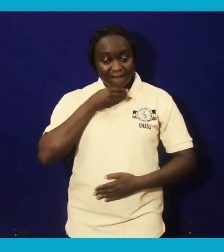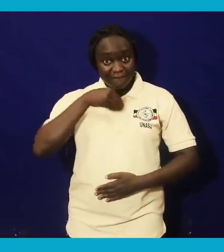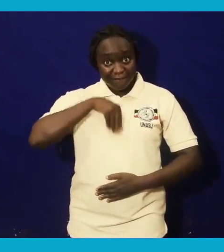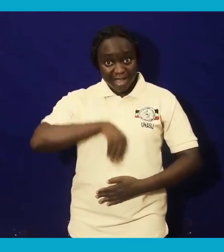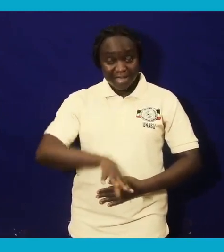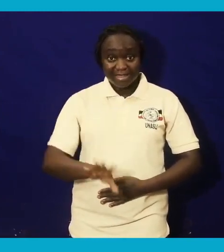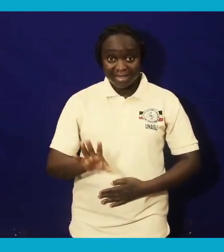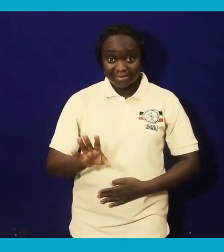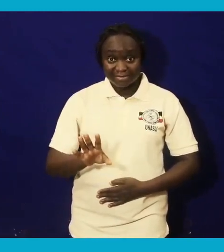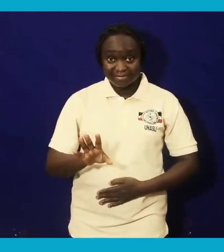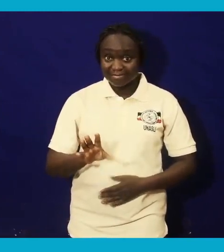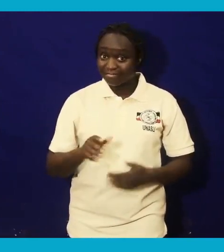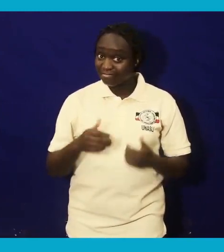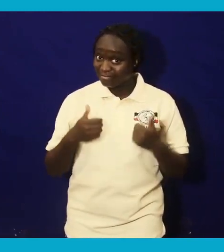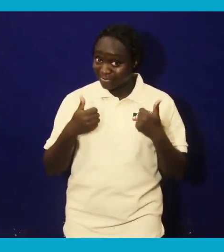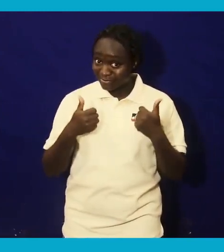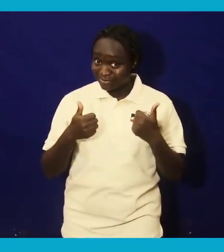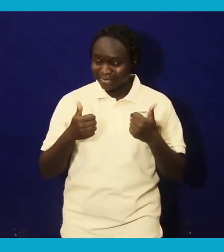father,